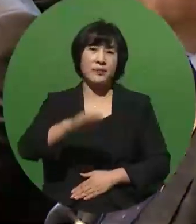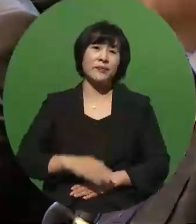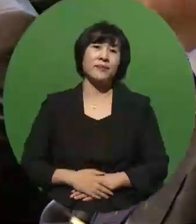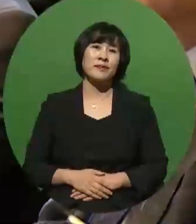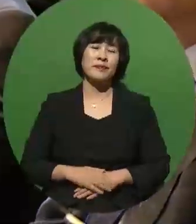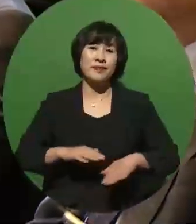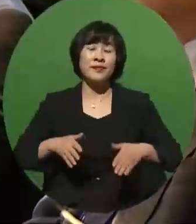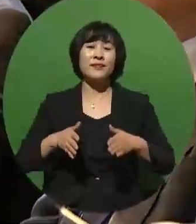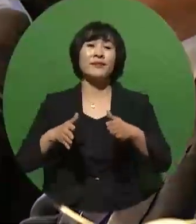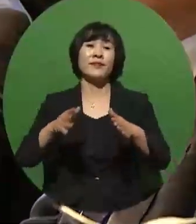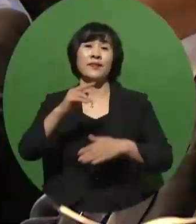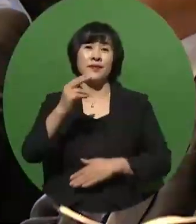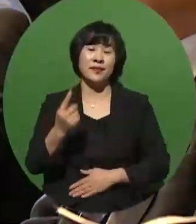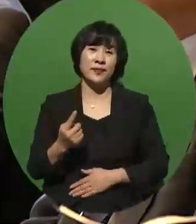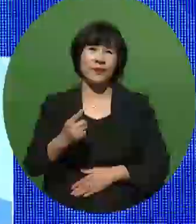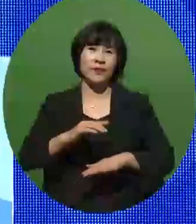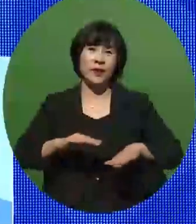late.